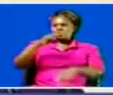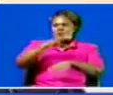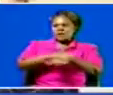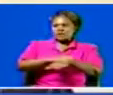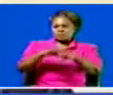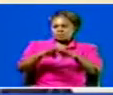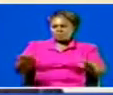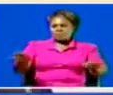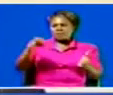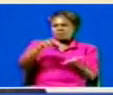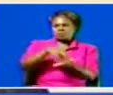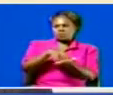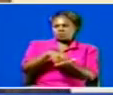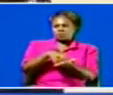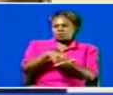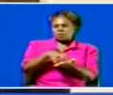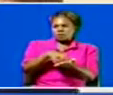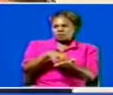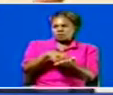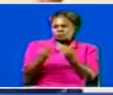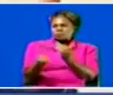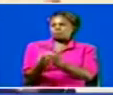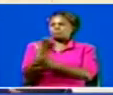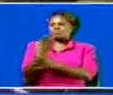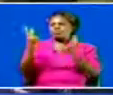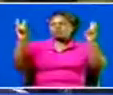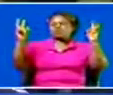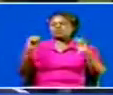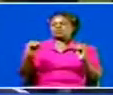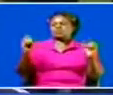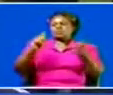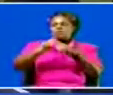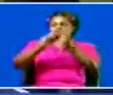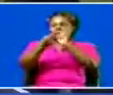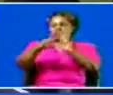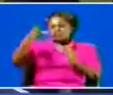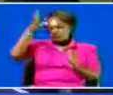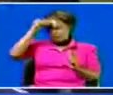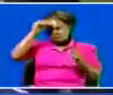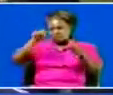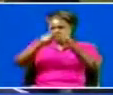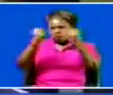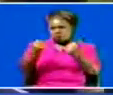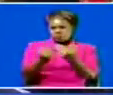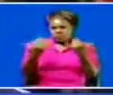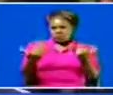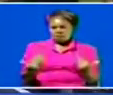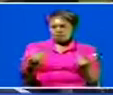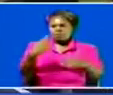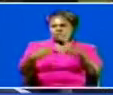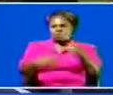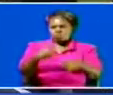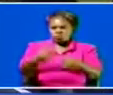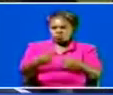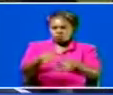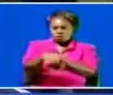position, as it were. So that now productivity is an issue. Reforms in Kenya's education system are currently underway, a